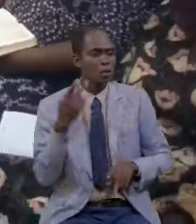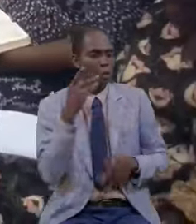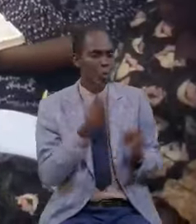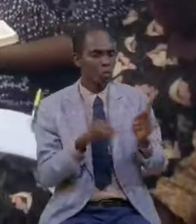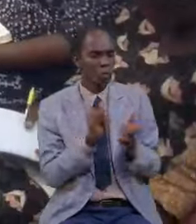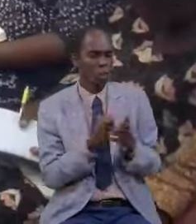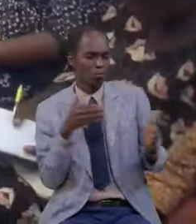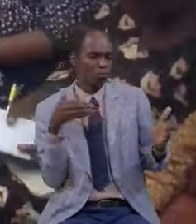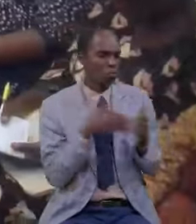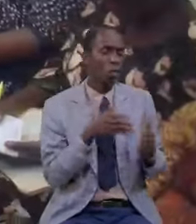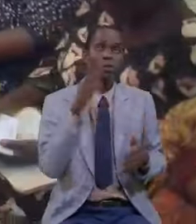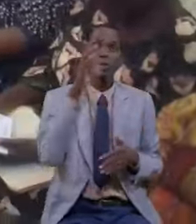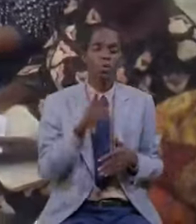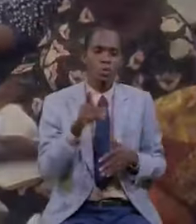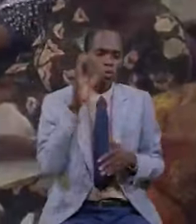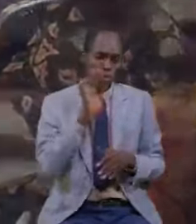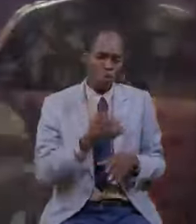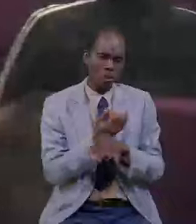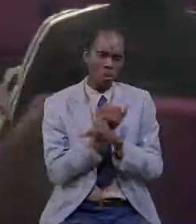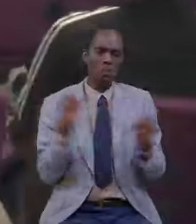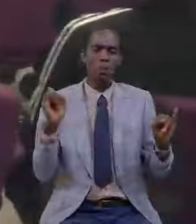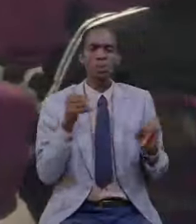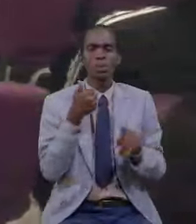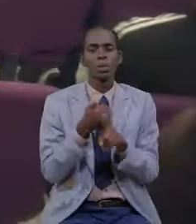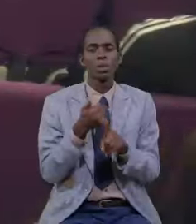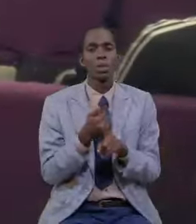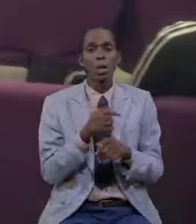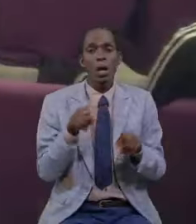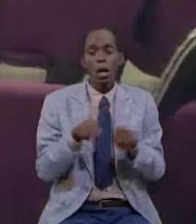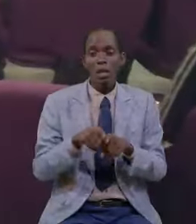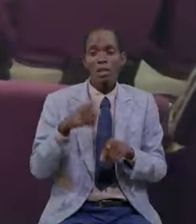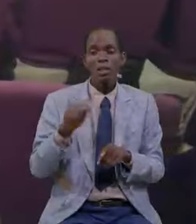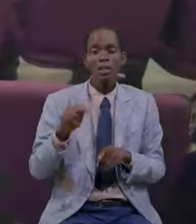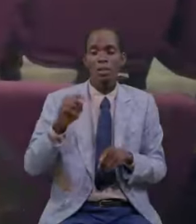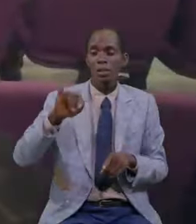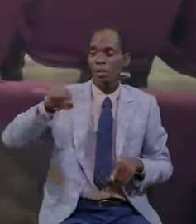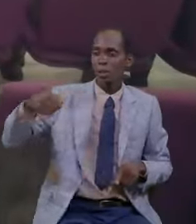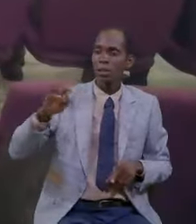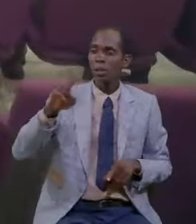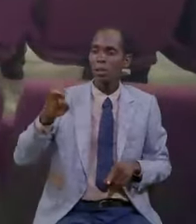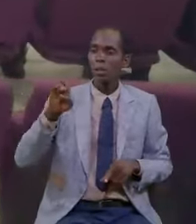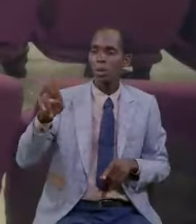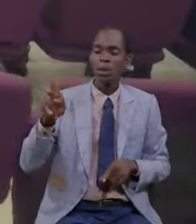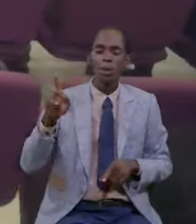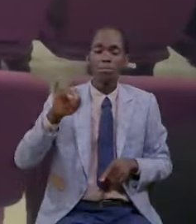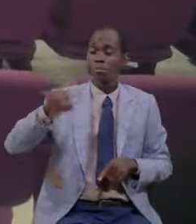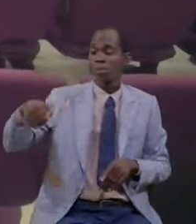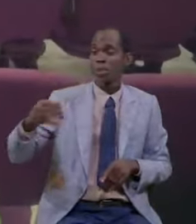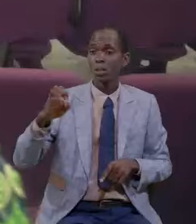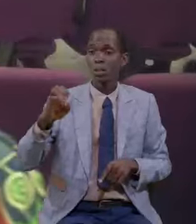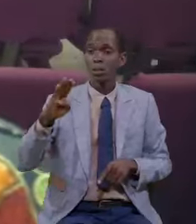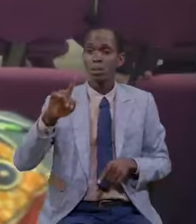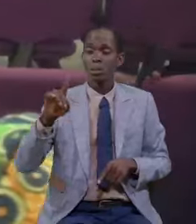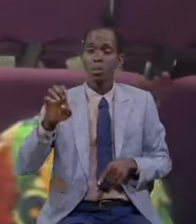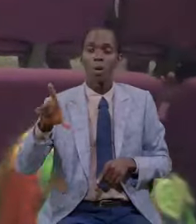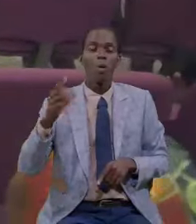out while Jezebel was killing those prophets G those ones they could find together and